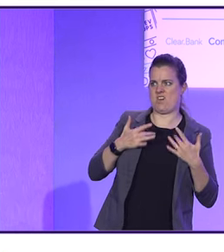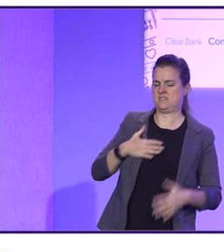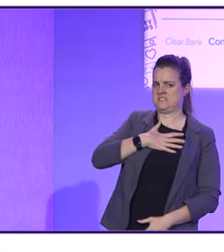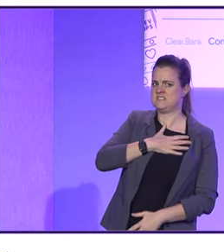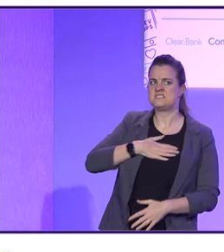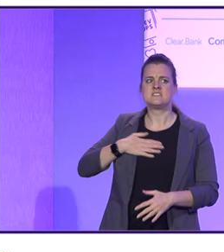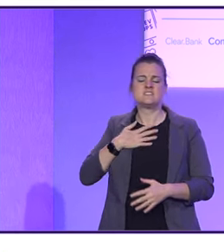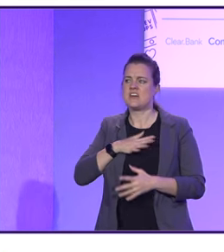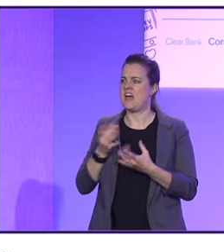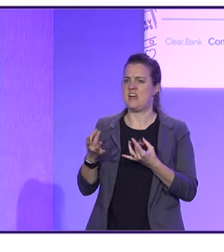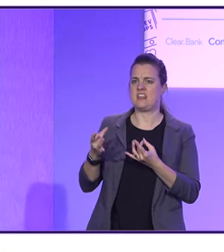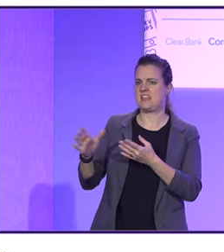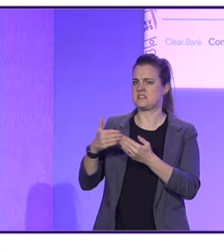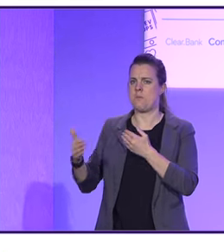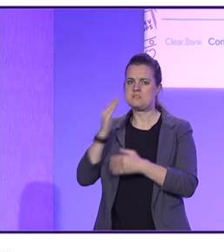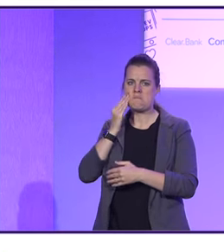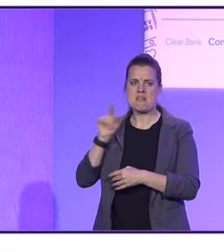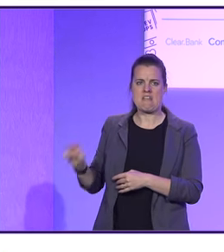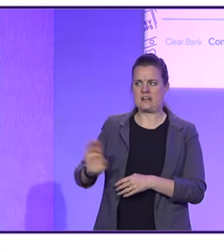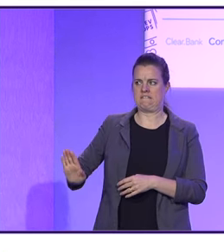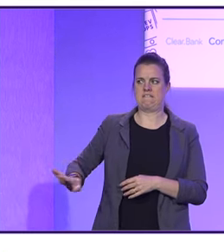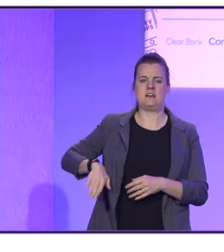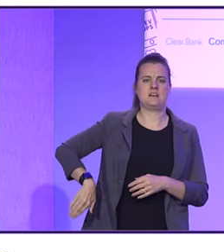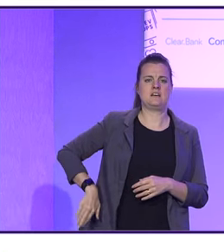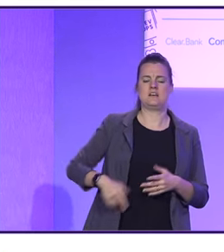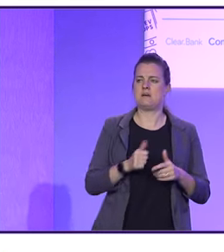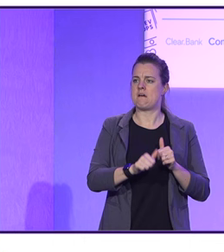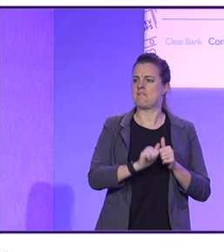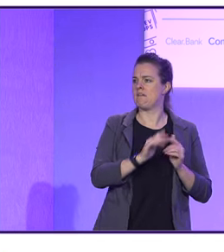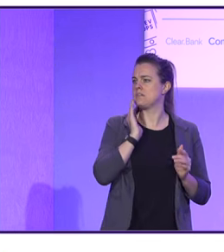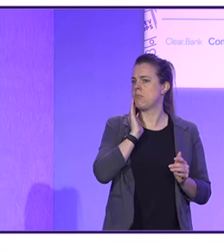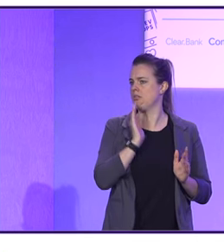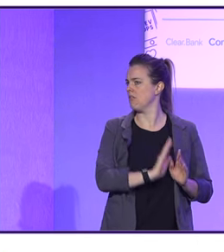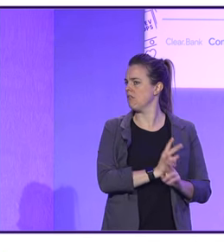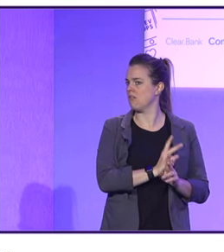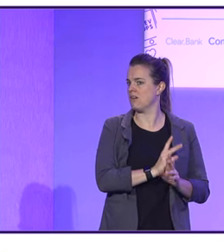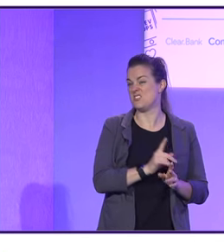this will be better. So initially, we sort of dismissed it kind of out of hand because of this feeling.